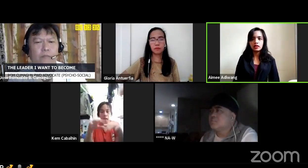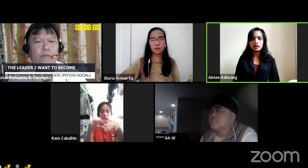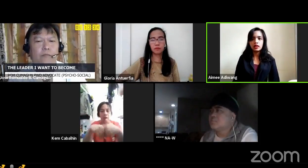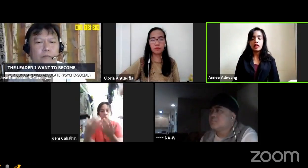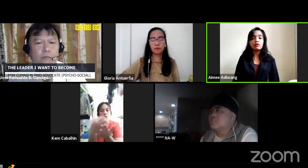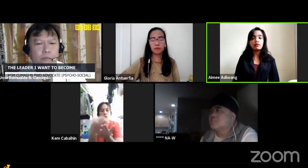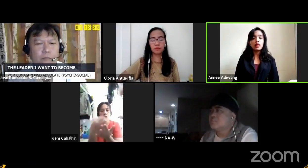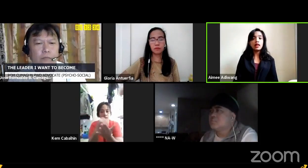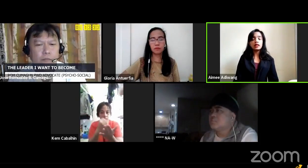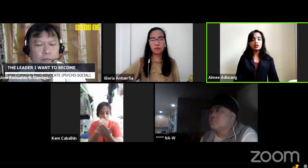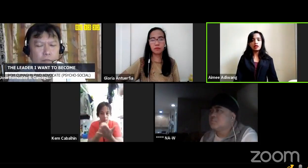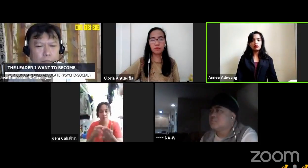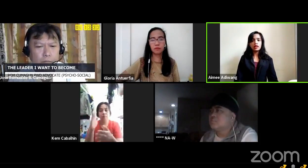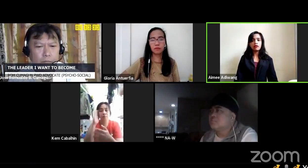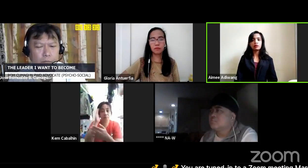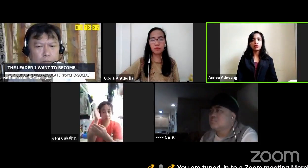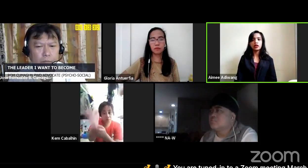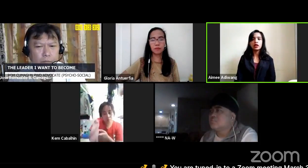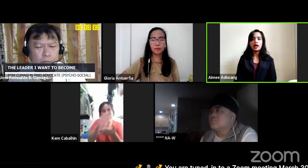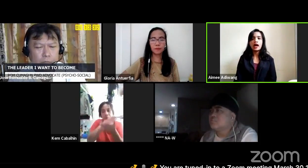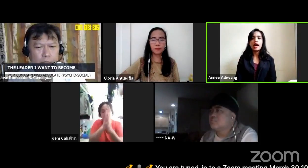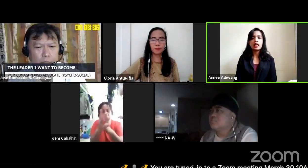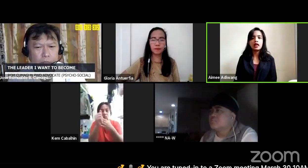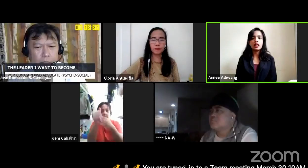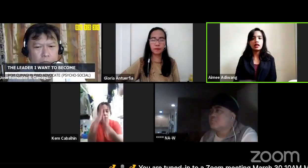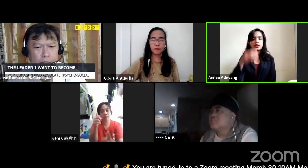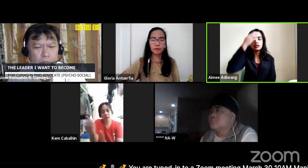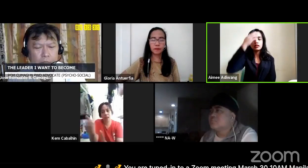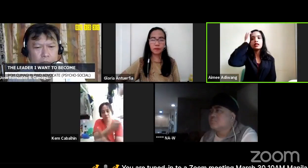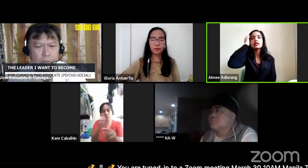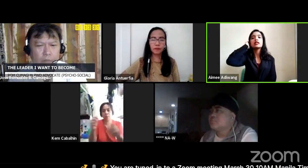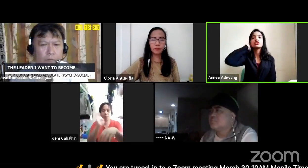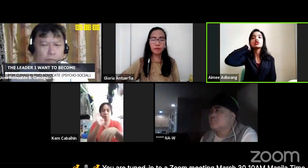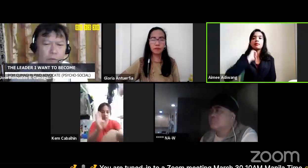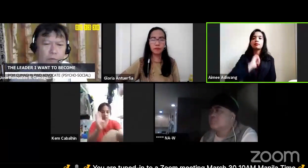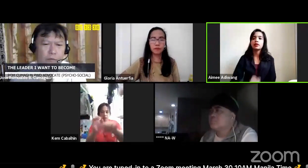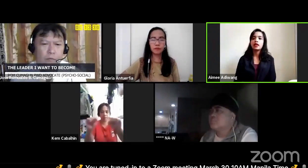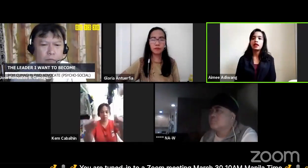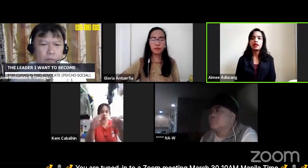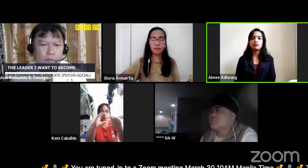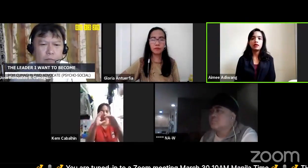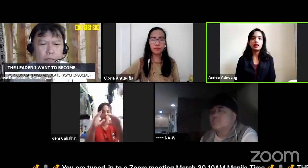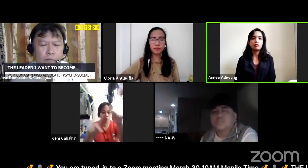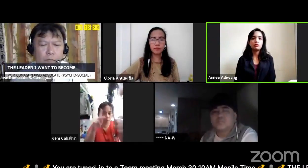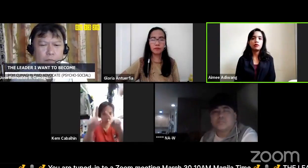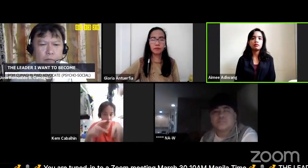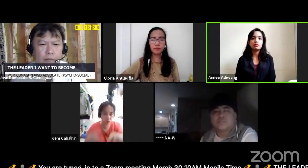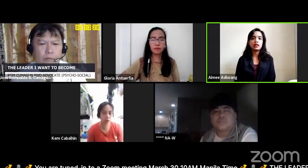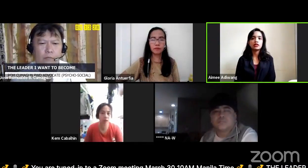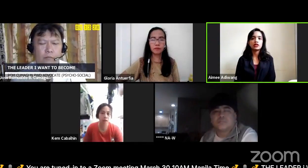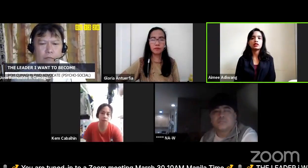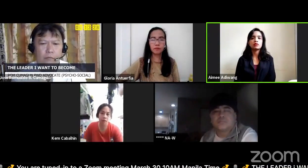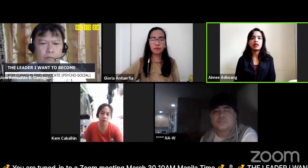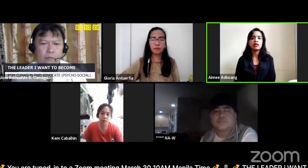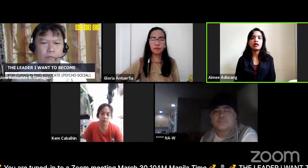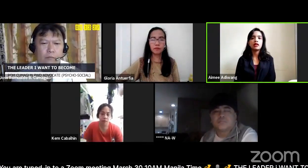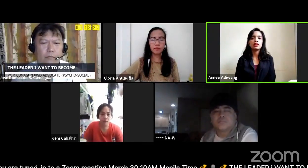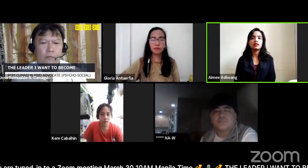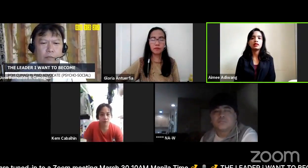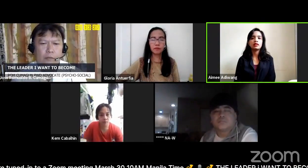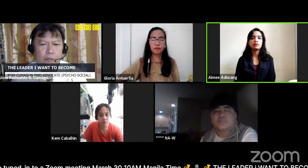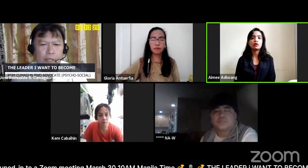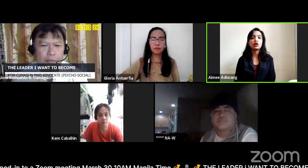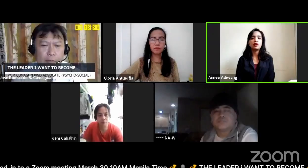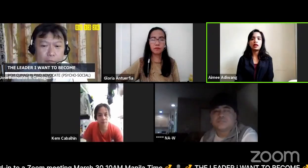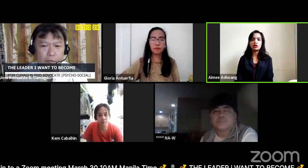to be trained. If they don't have work, I can still teach them, and they would become leaders as well.